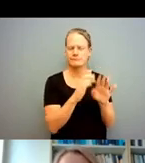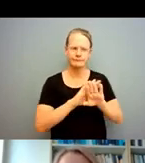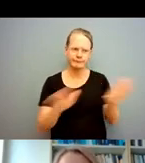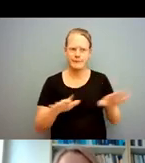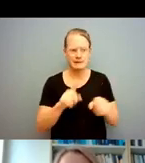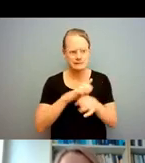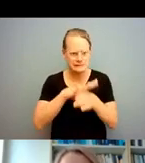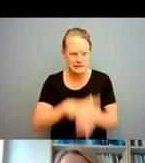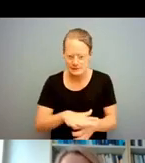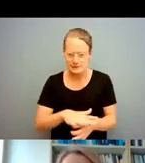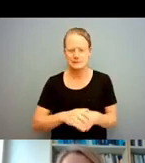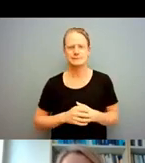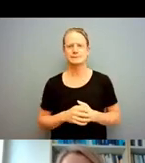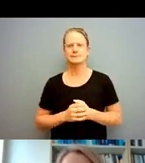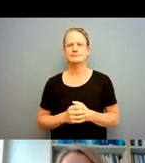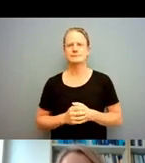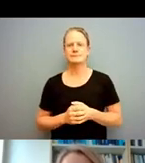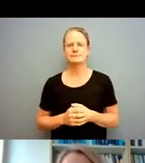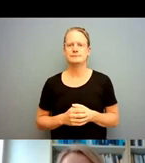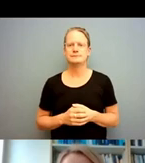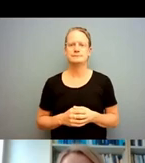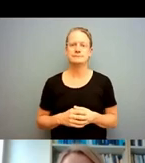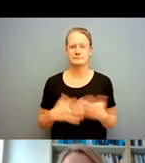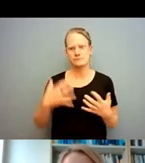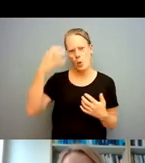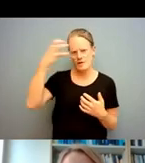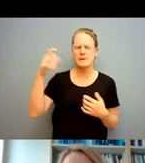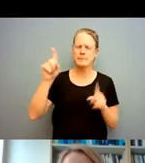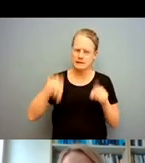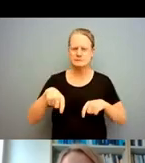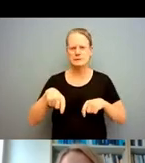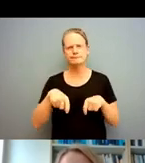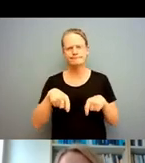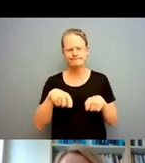discrimination requires states to implement laws and policies that facilitate